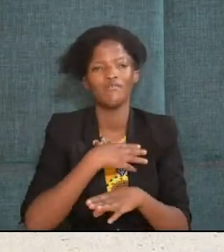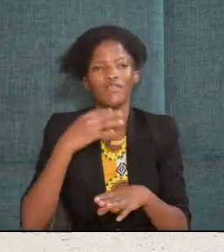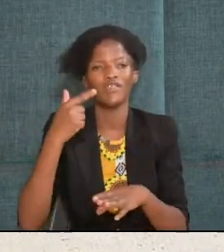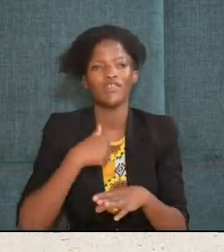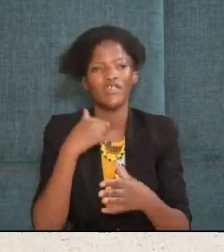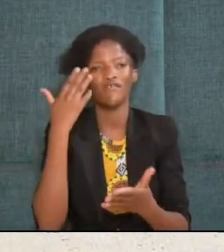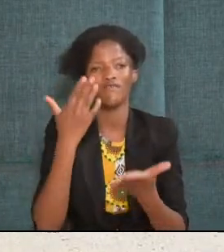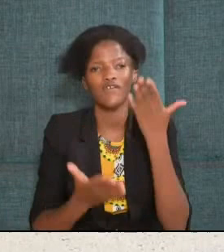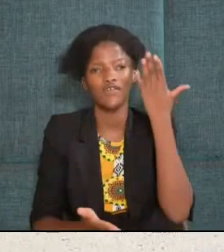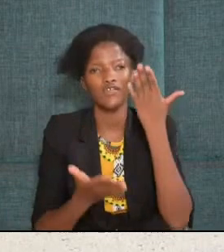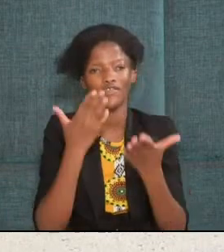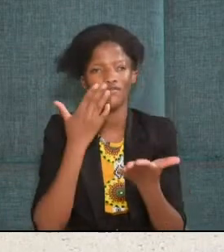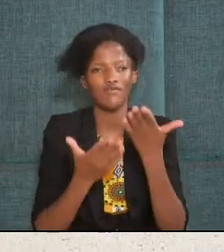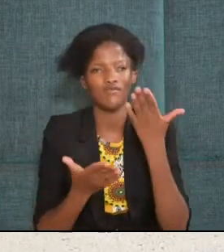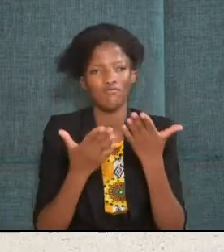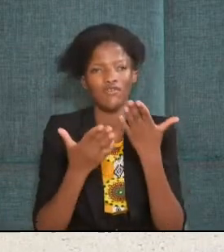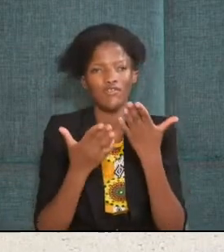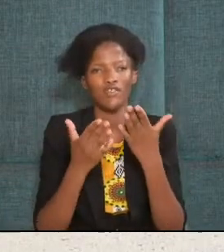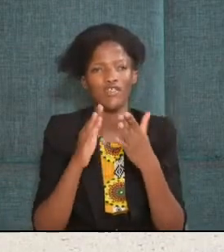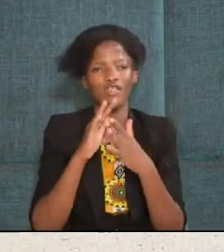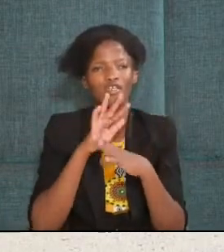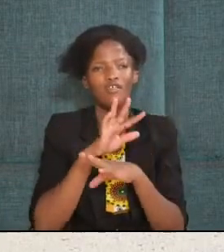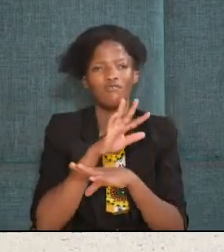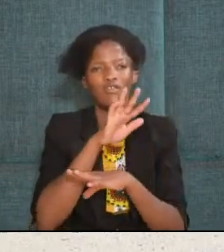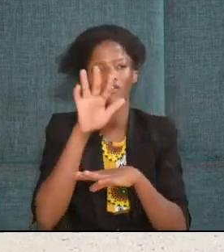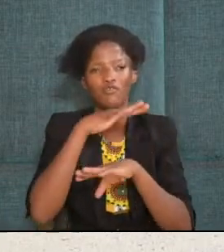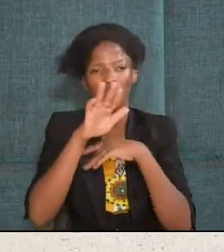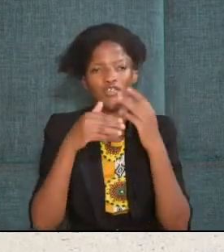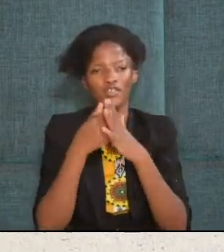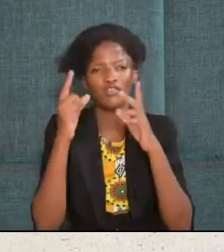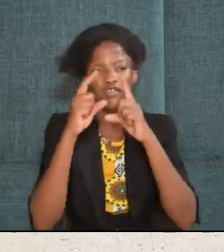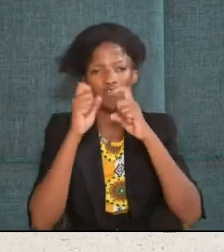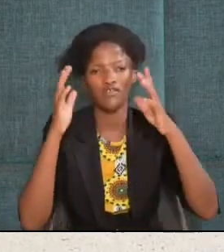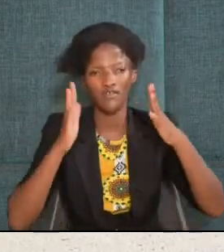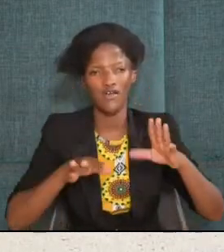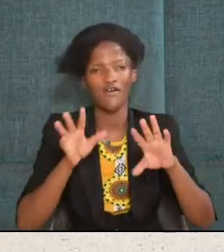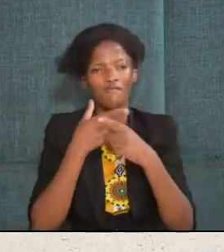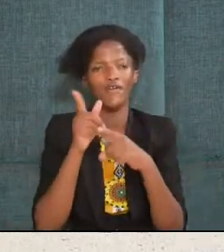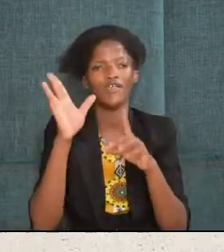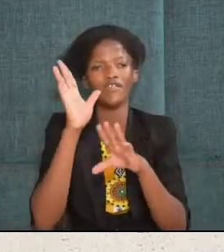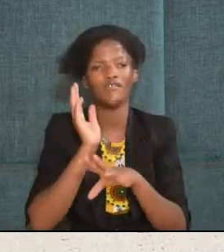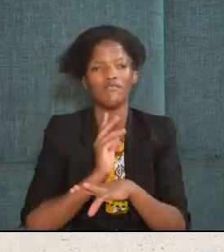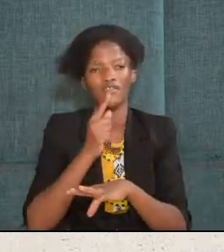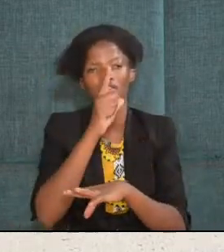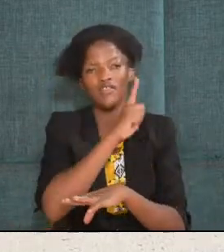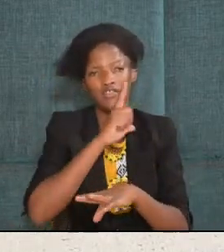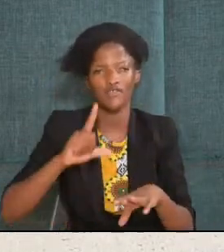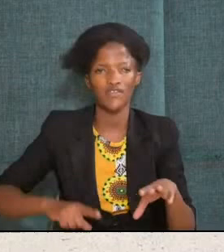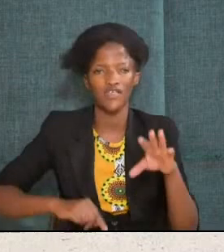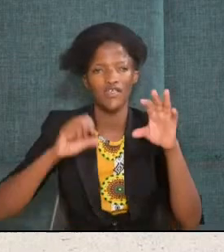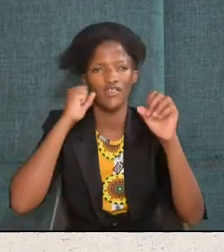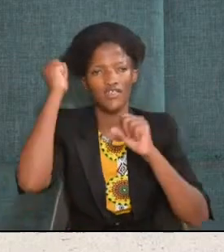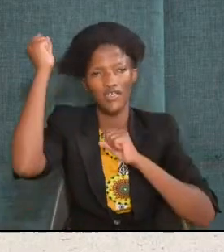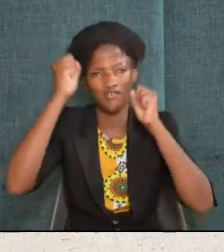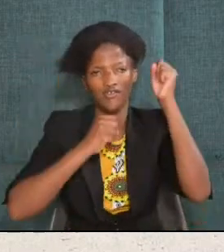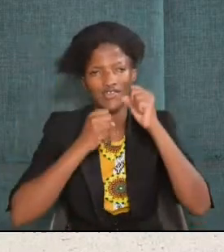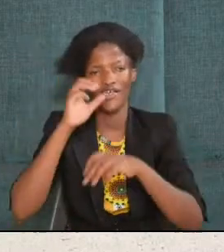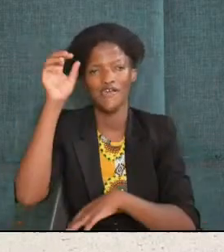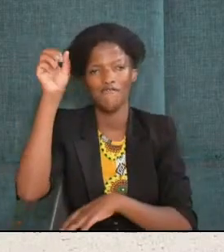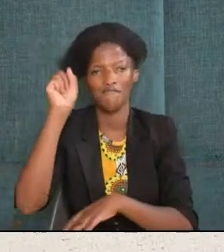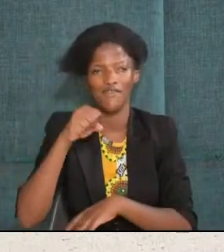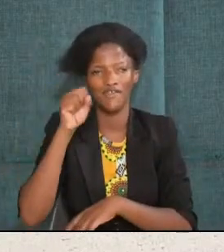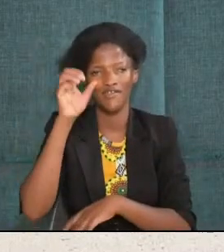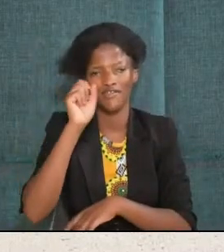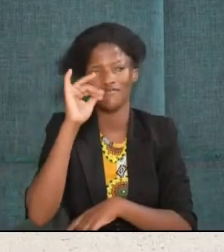I may never zoom on the enemy, but I'm in the Lord's army. Yes, sir!